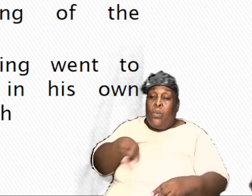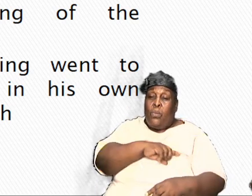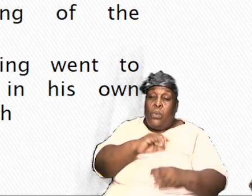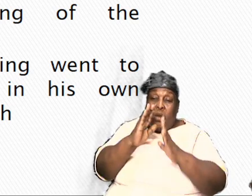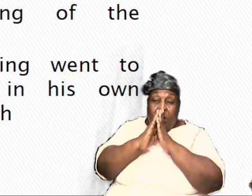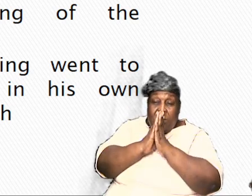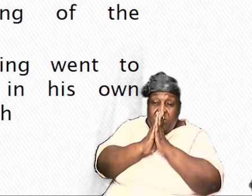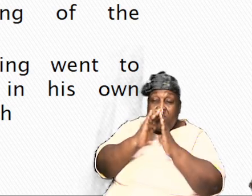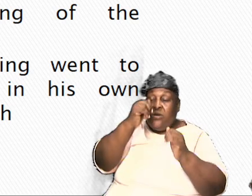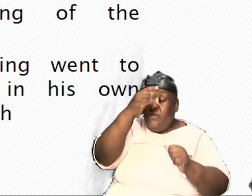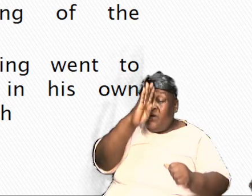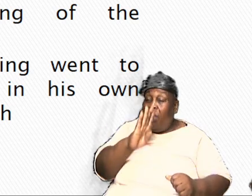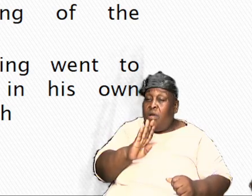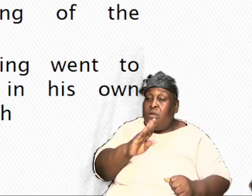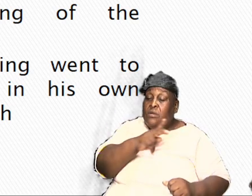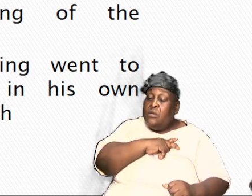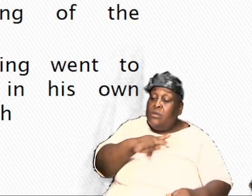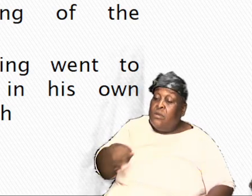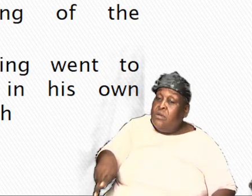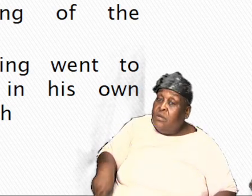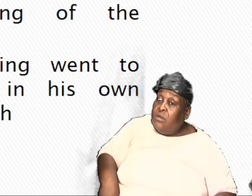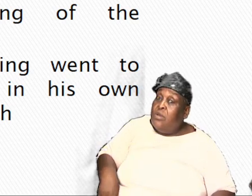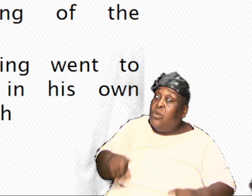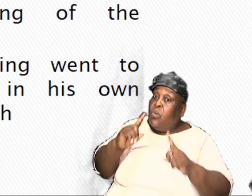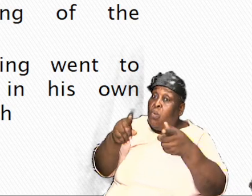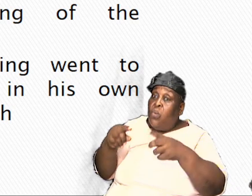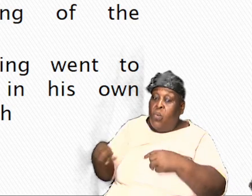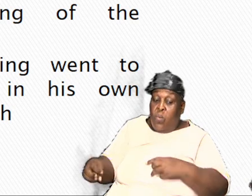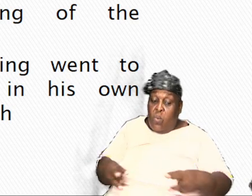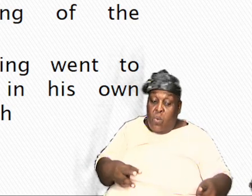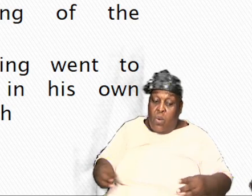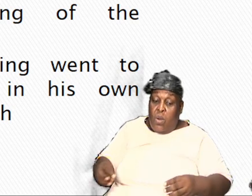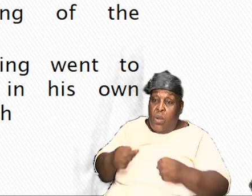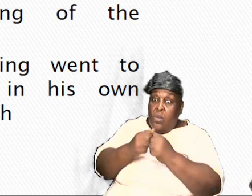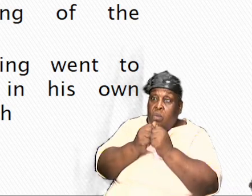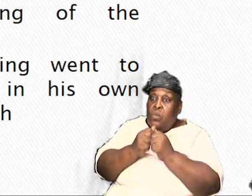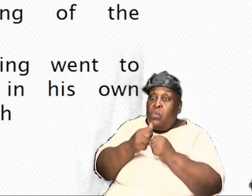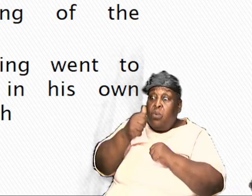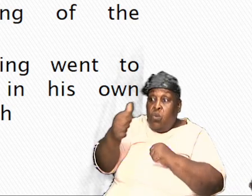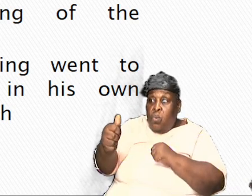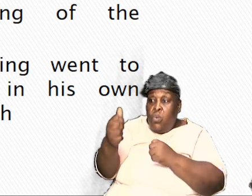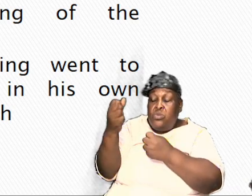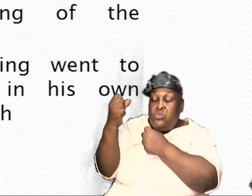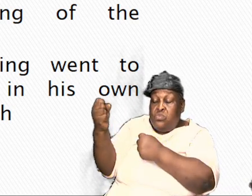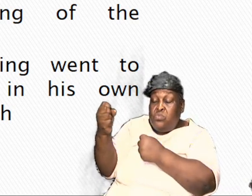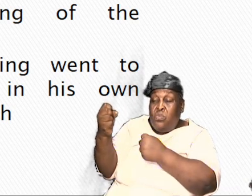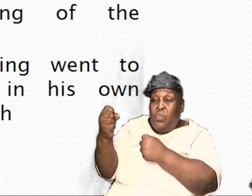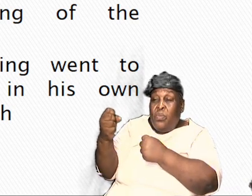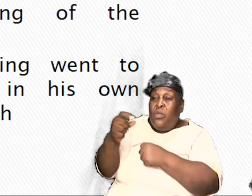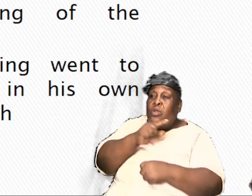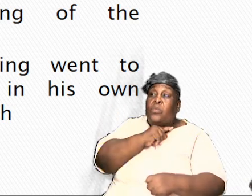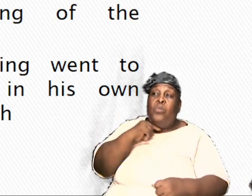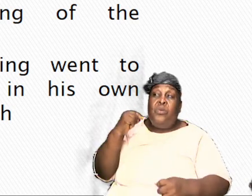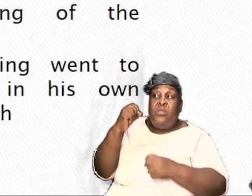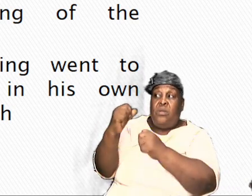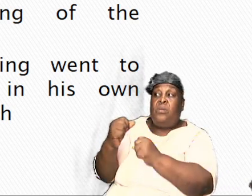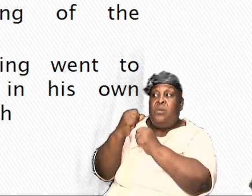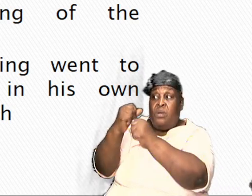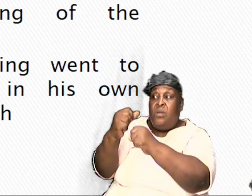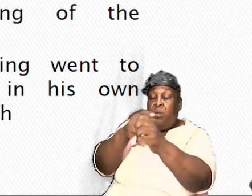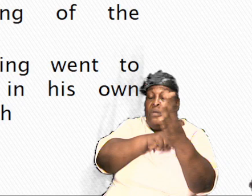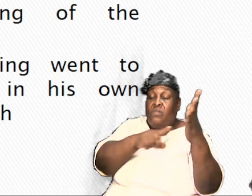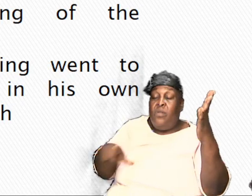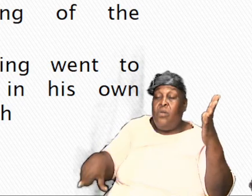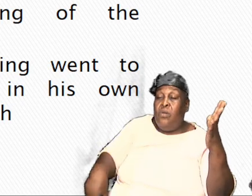the Lord. The king went to battle in his own strength. So the priest was there, the ark of the Lord was there, and he